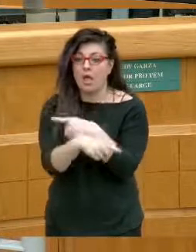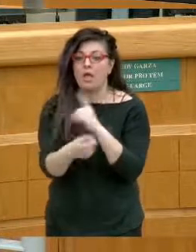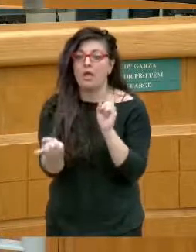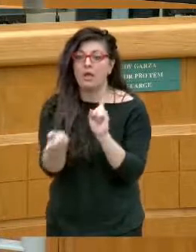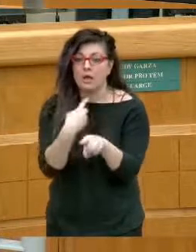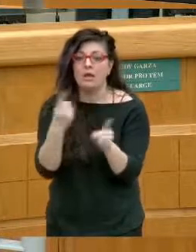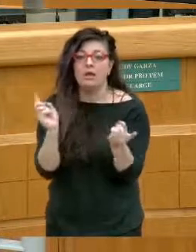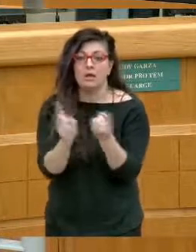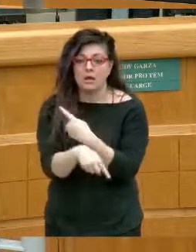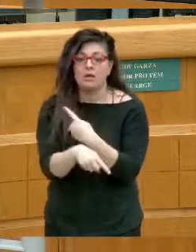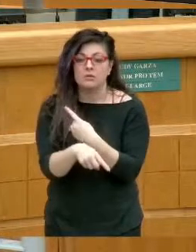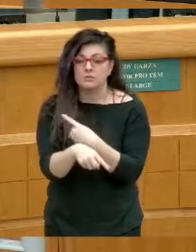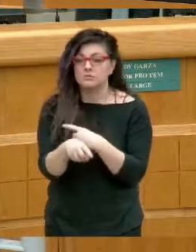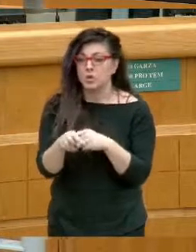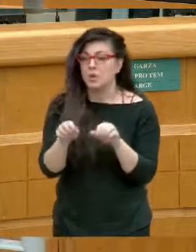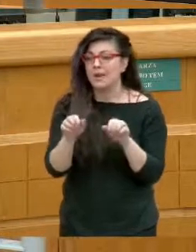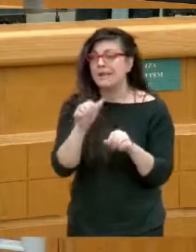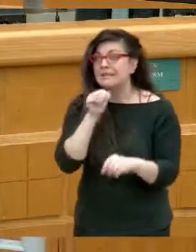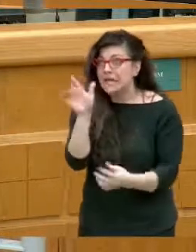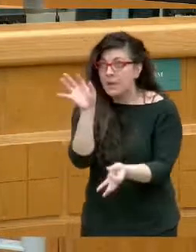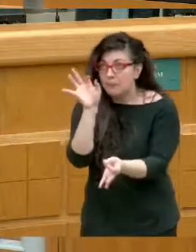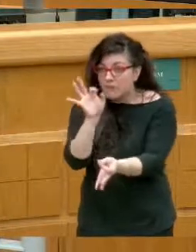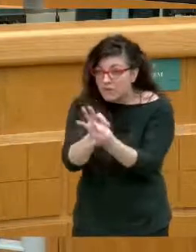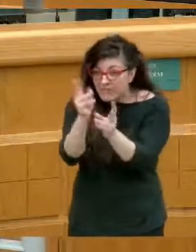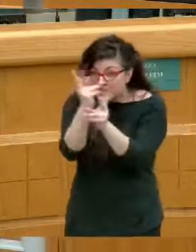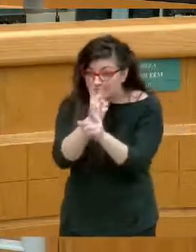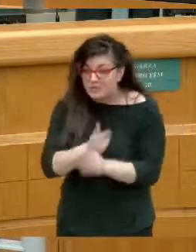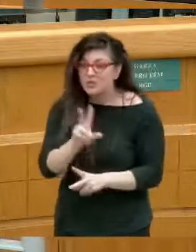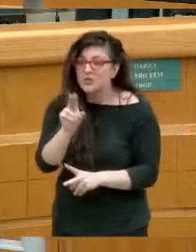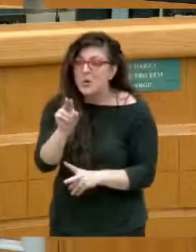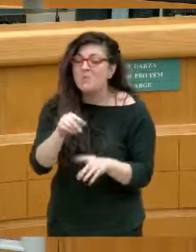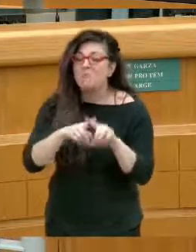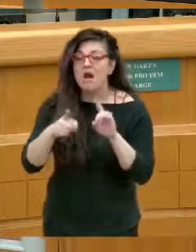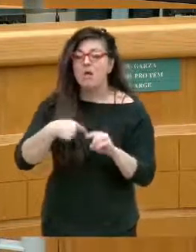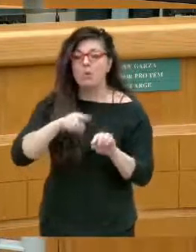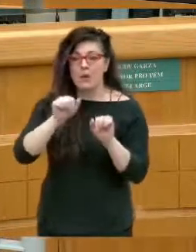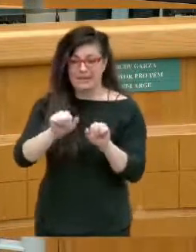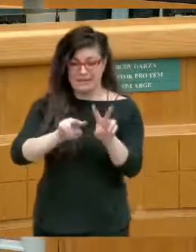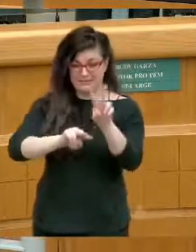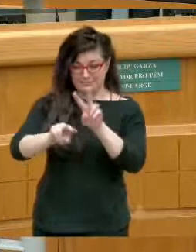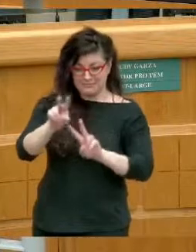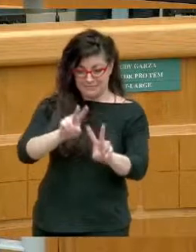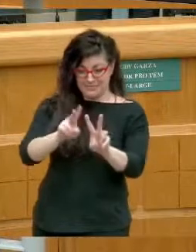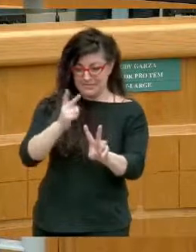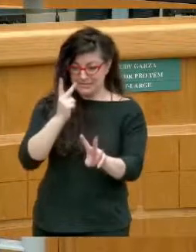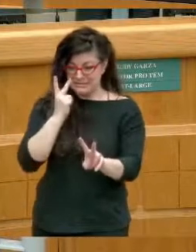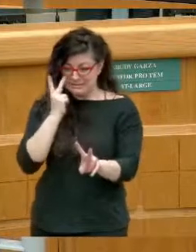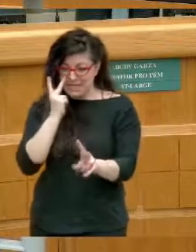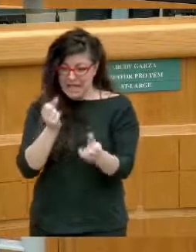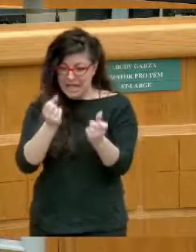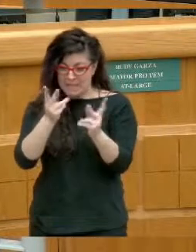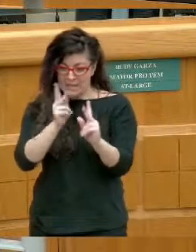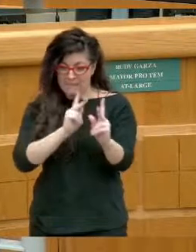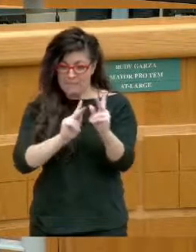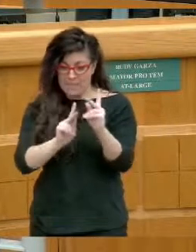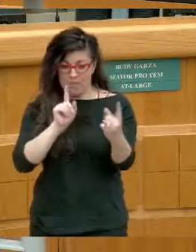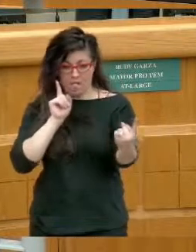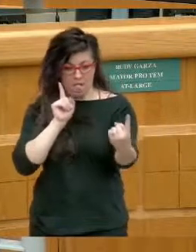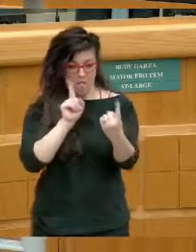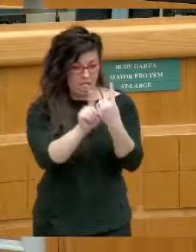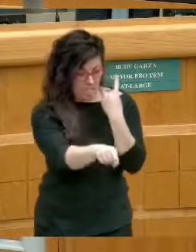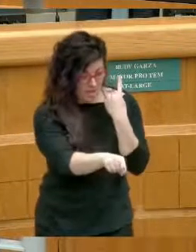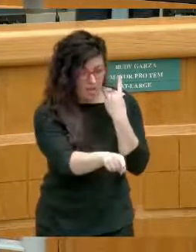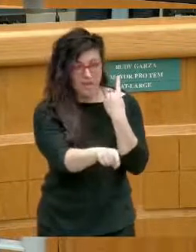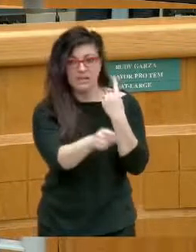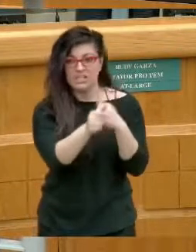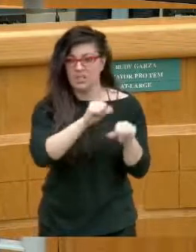This is not the be-all, end-all perfect metric, but it's one of the only ones out there that actually tries to measure exactly what is connected